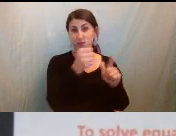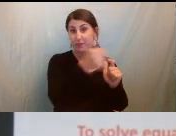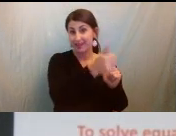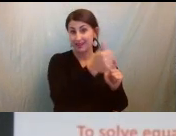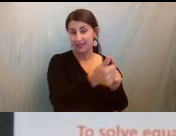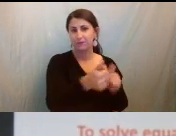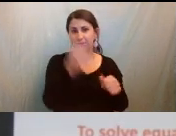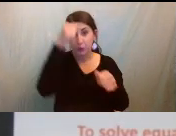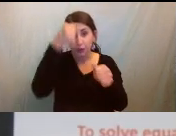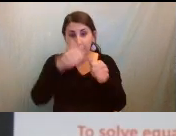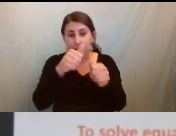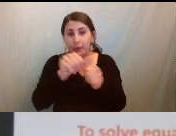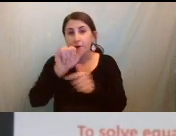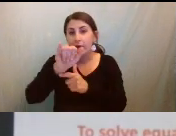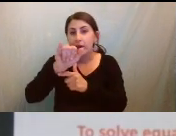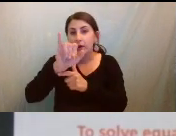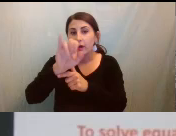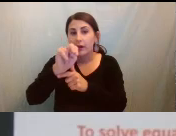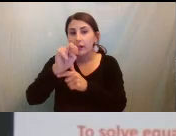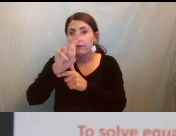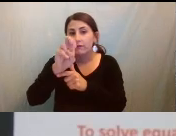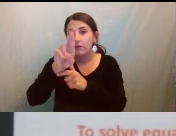inverse is like the opposite.